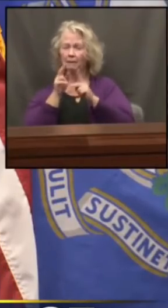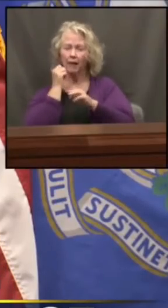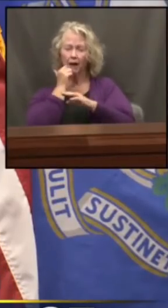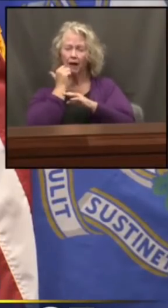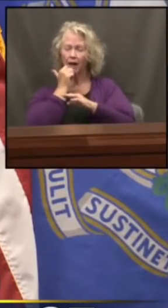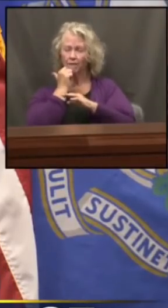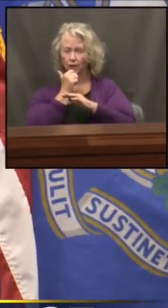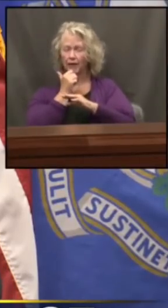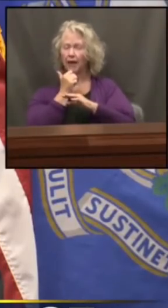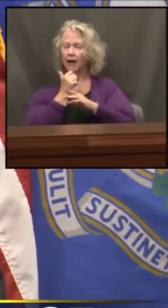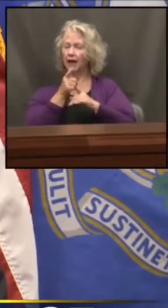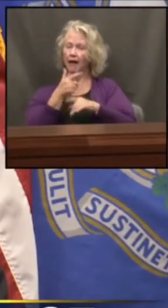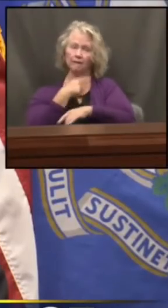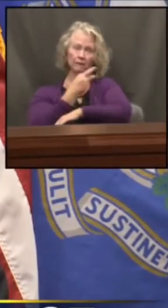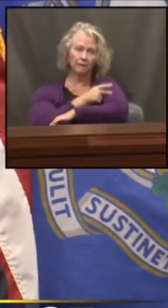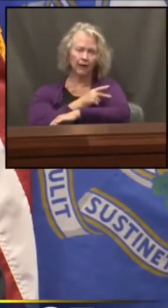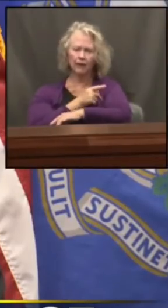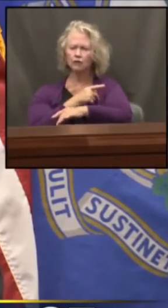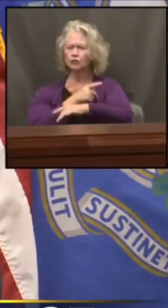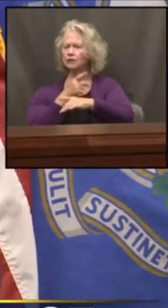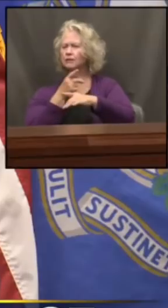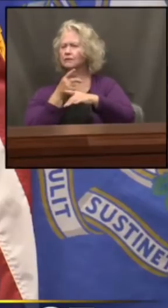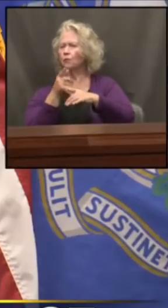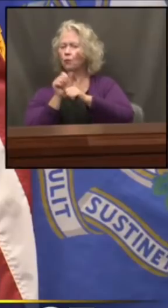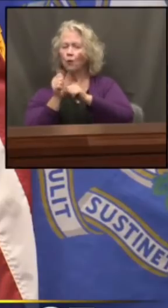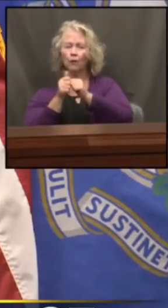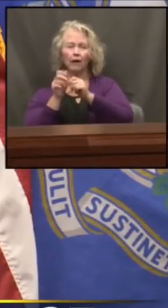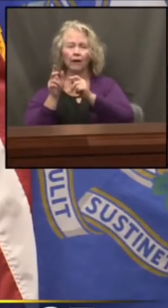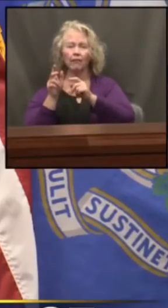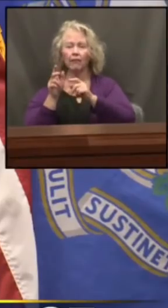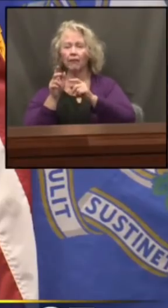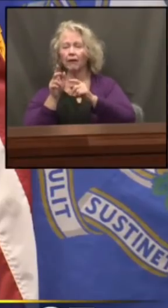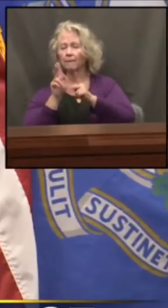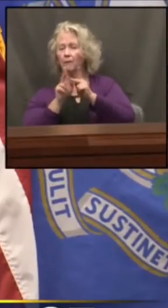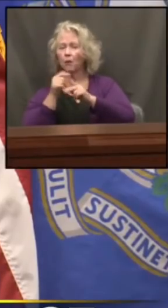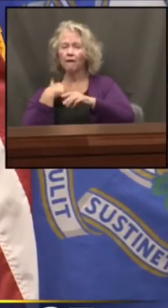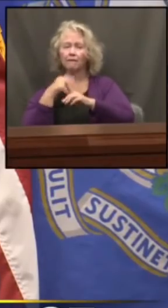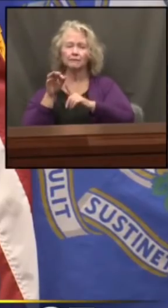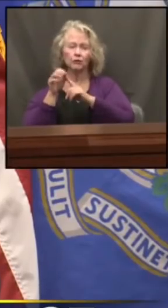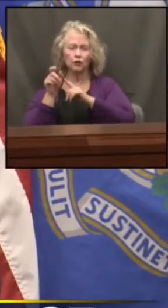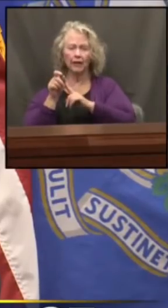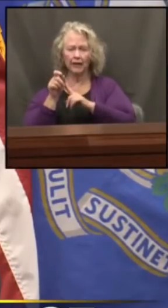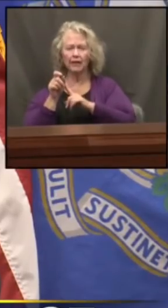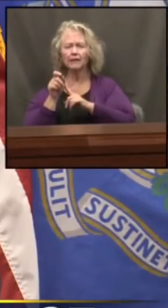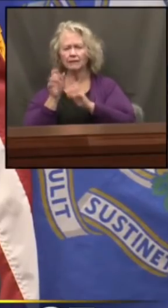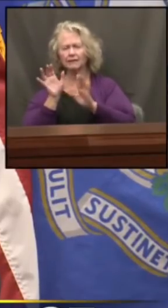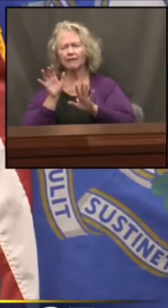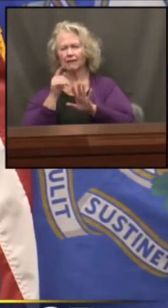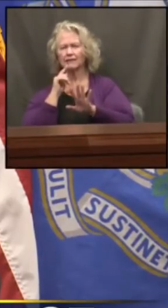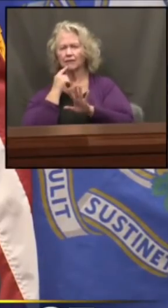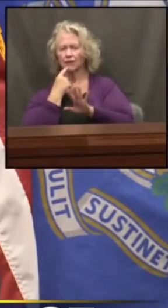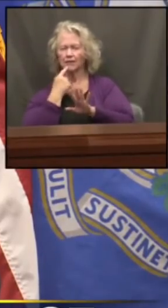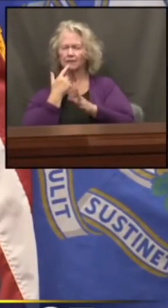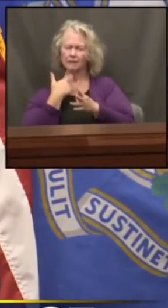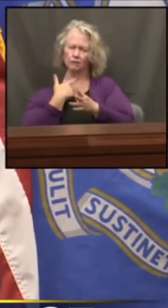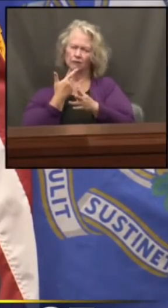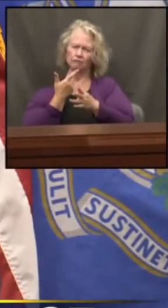day. You've got patients, you've got folks with special need. We take that seriously, but self-report, that's the best way to